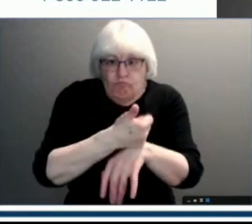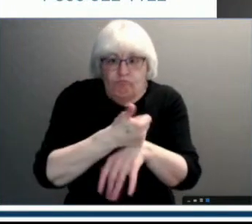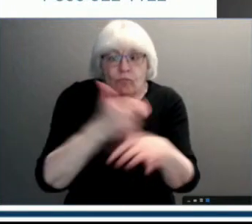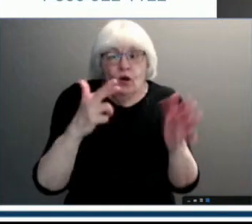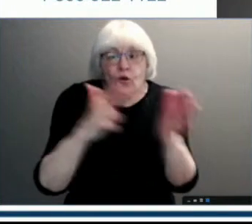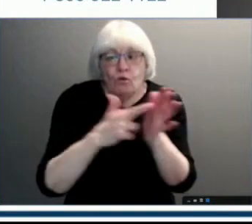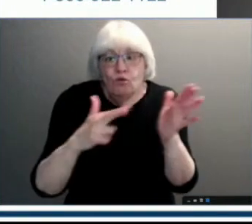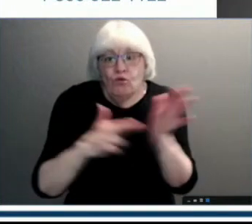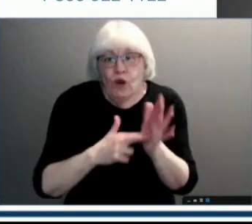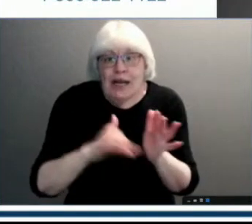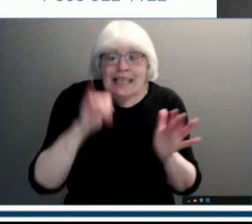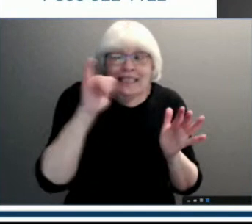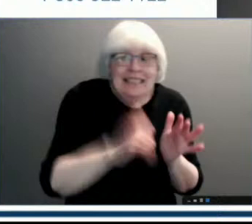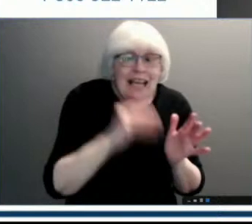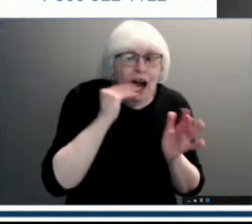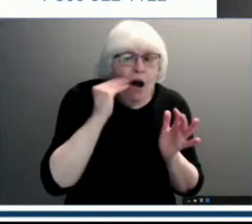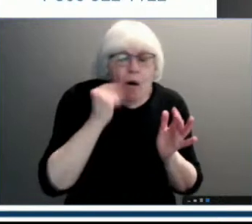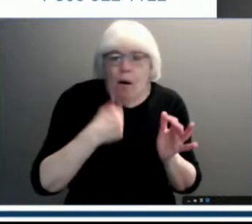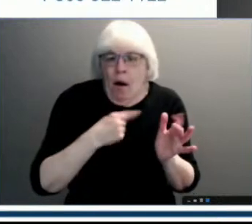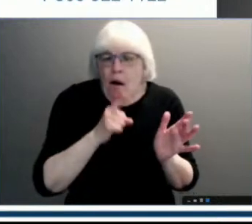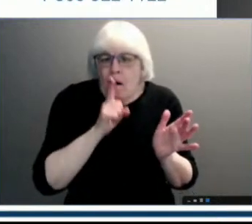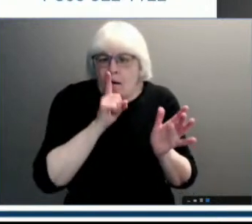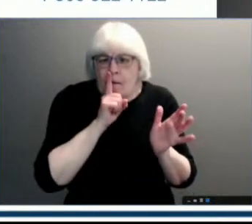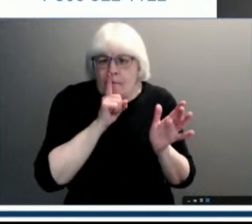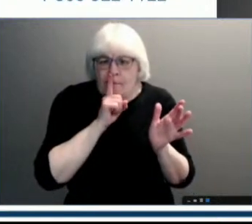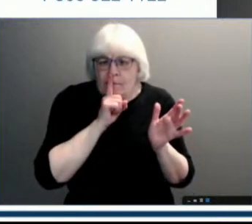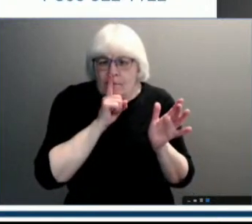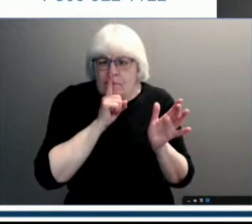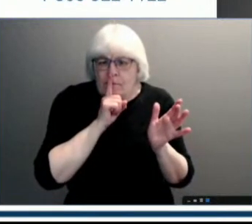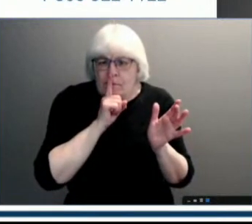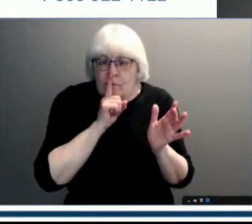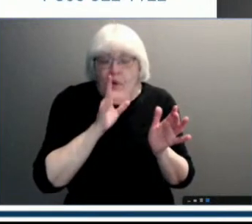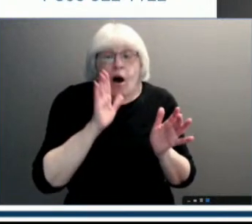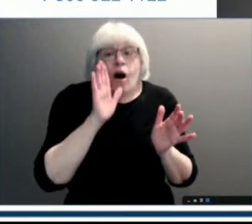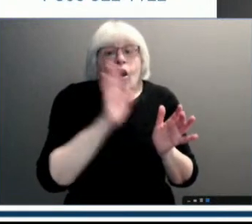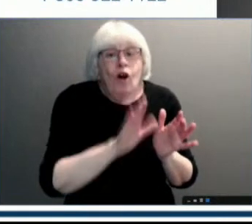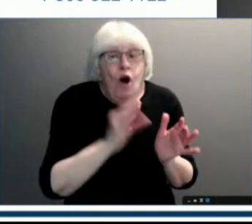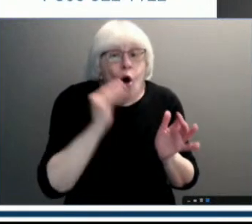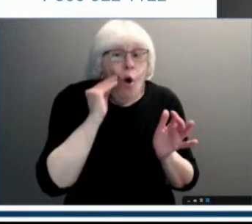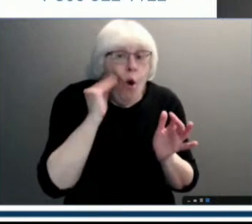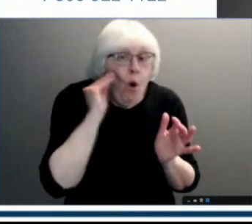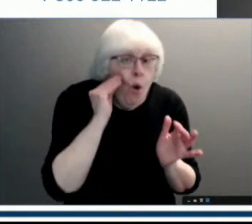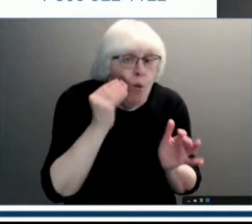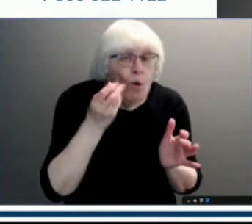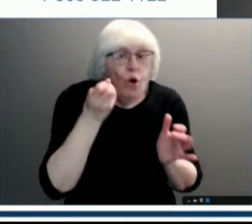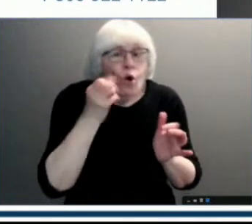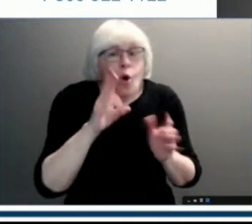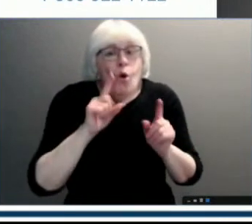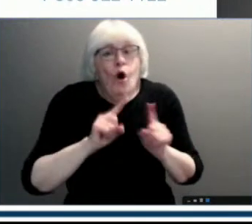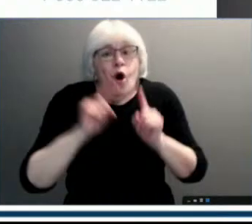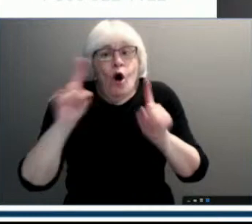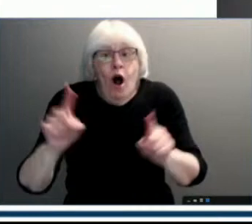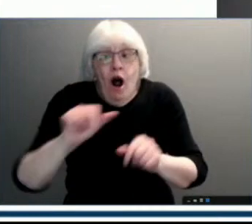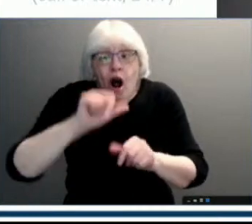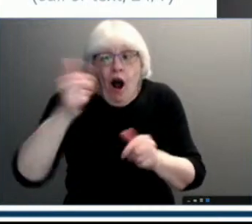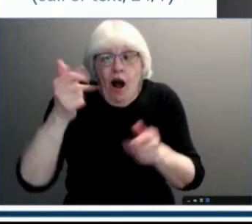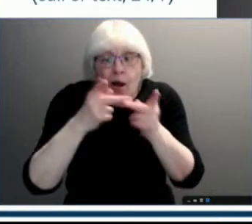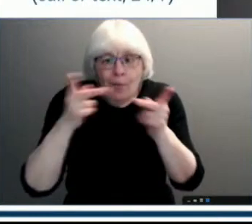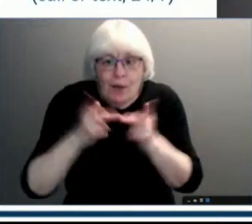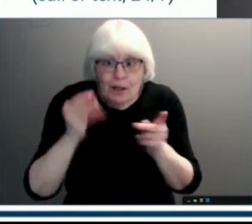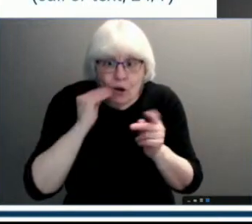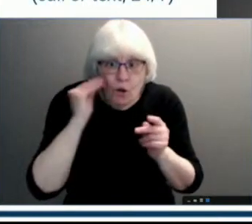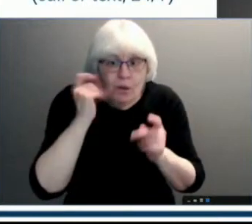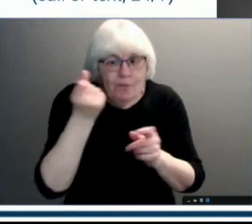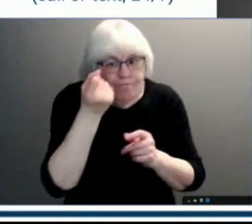No more than 10 people, whether it's your home or you're going to somebody else's home, or you're going to a restaurant, groups of 10. Make sure that group